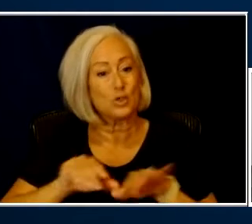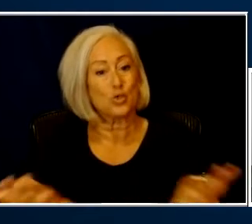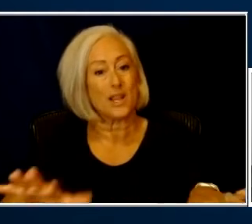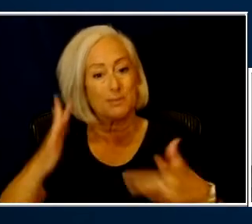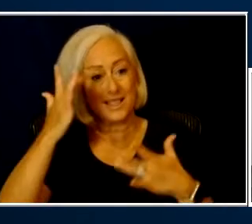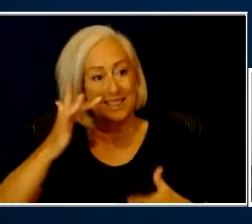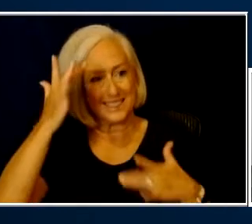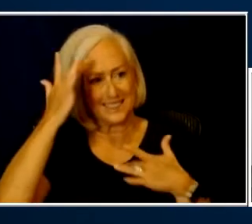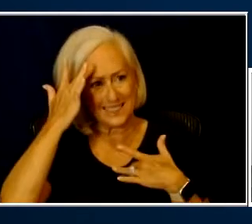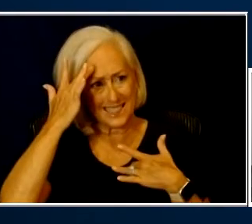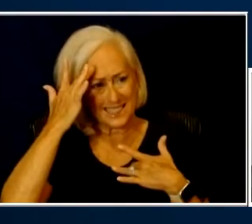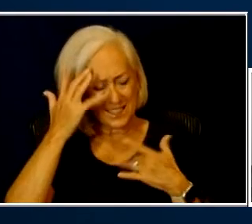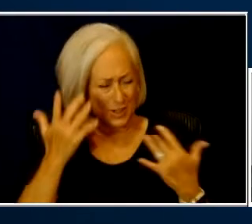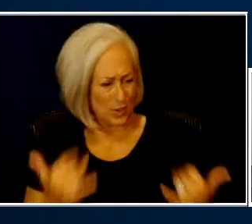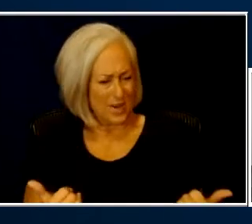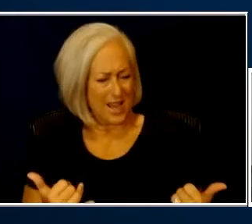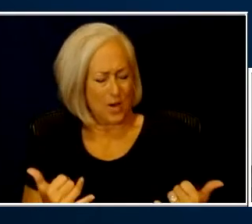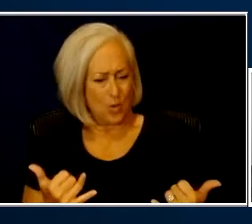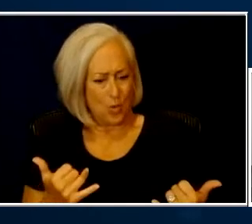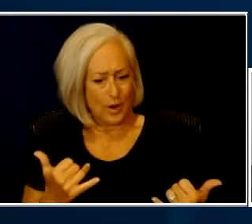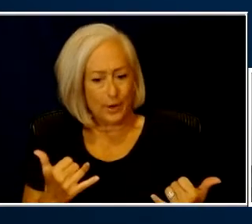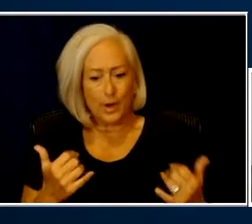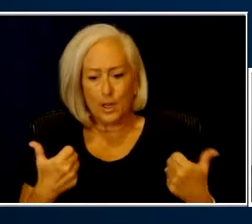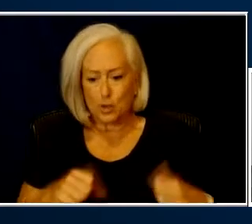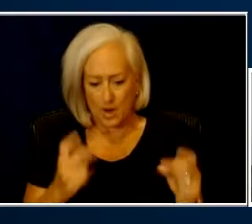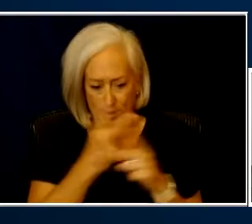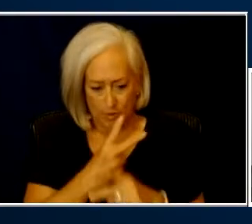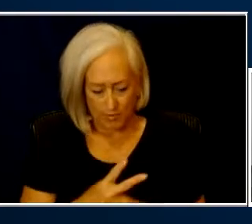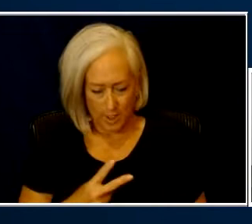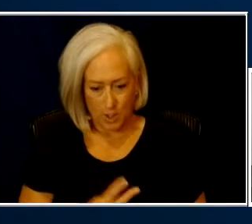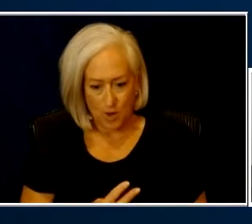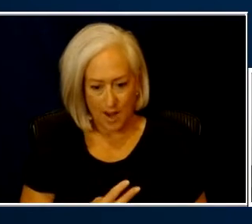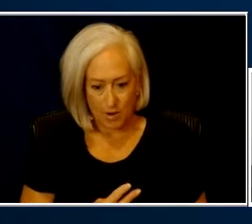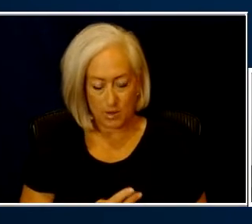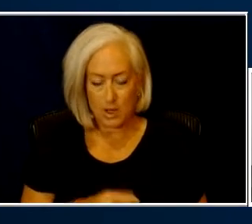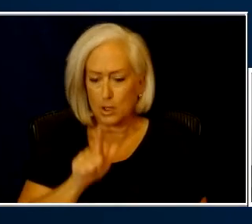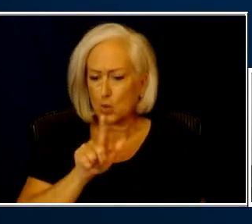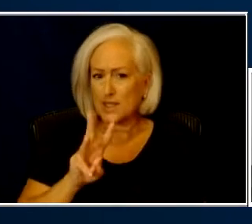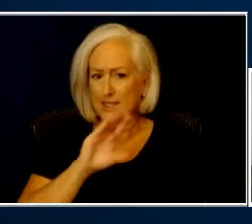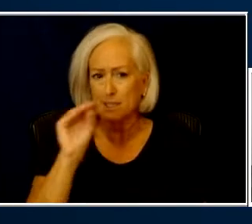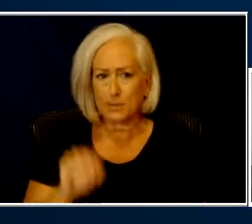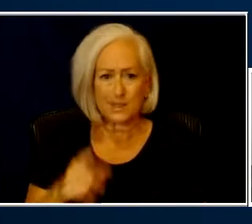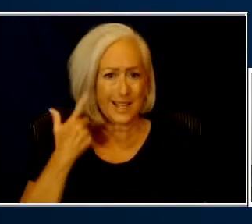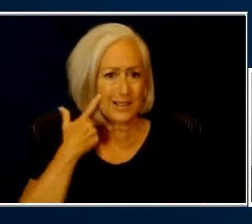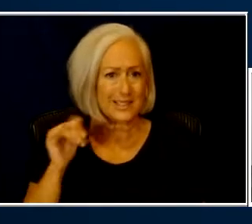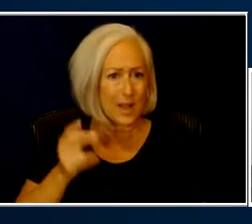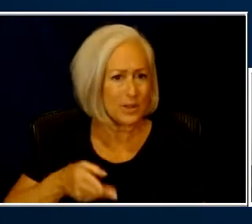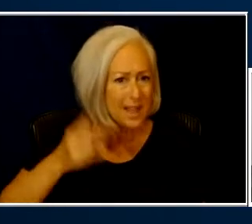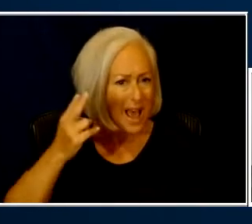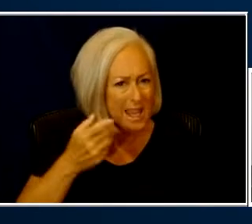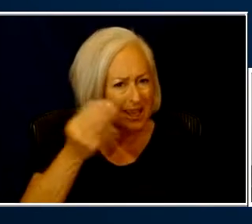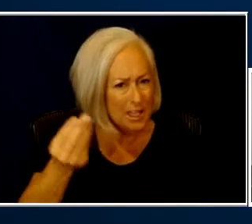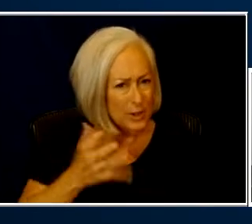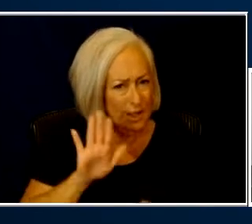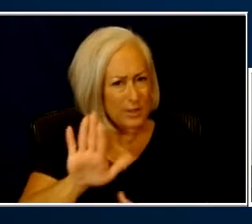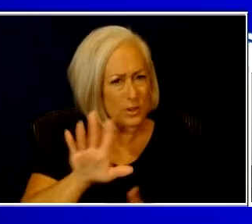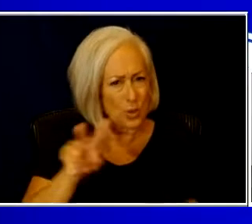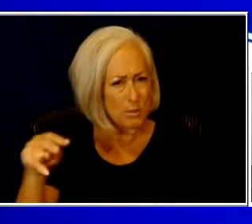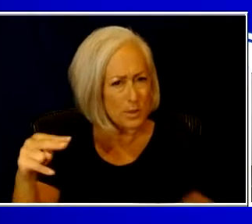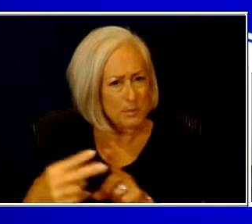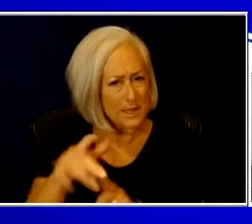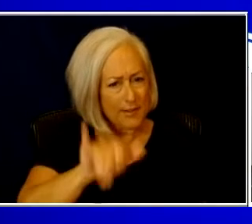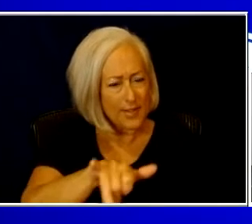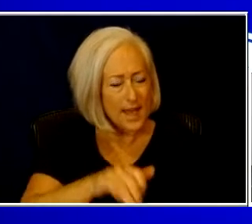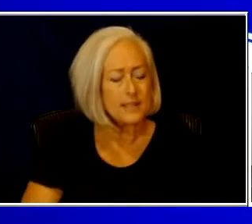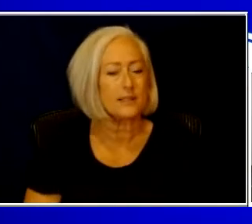kind of help put that into perspective, that 26%? It sounds high. Yeah. Kind of help us understand what that means. Yeah, I mean, again,